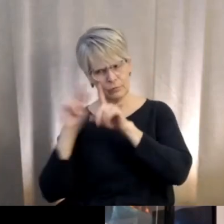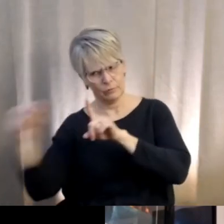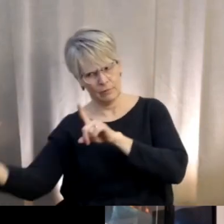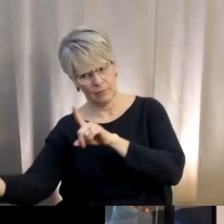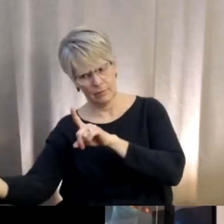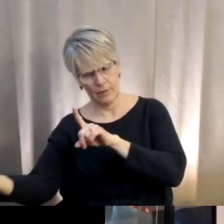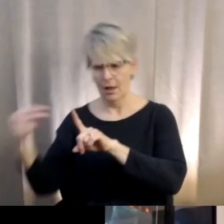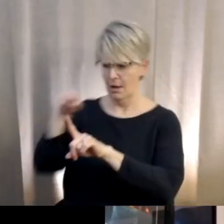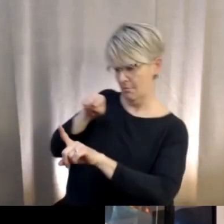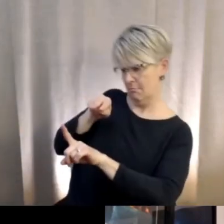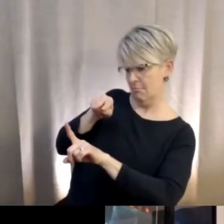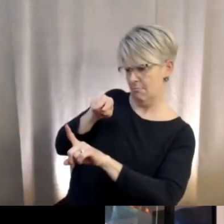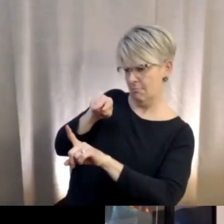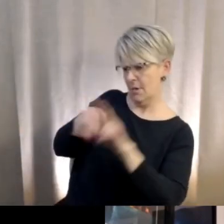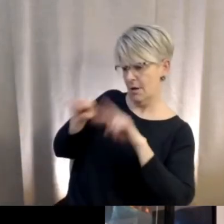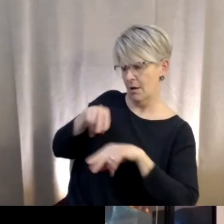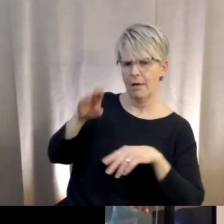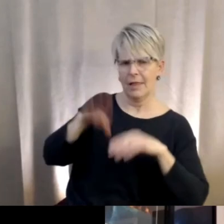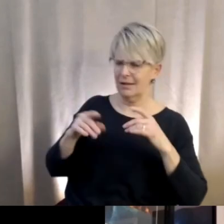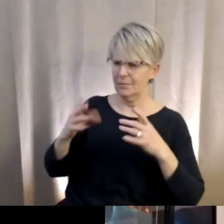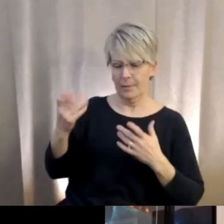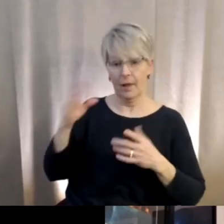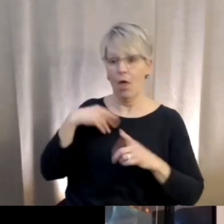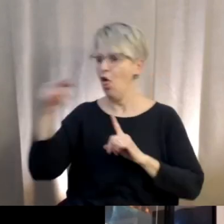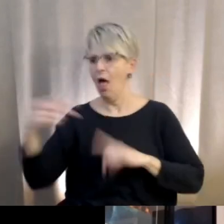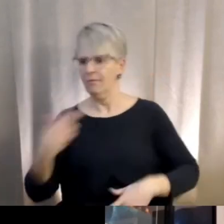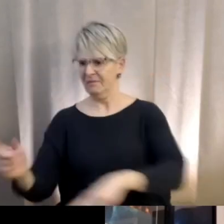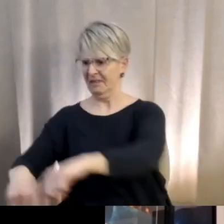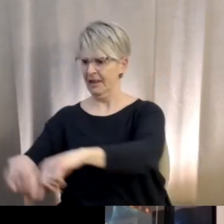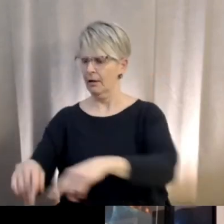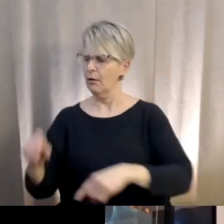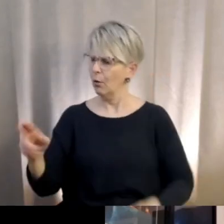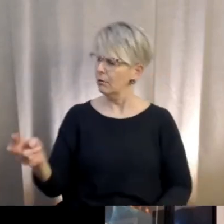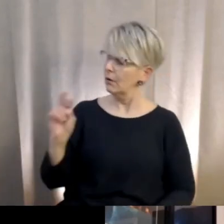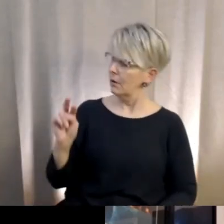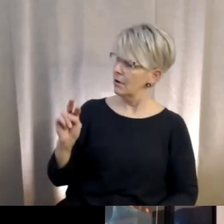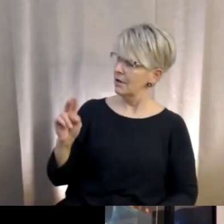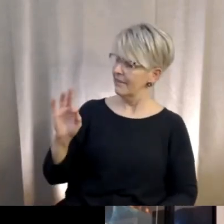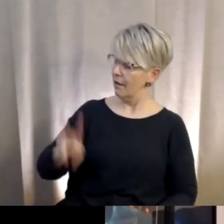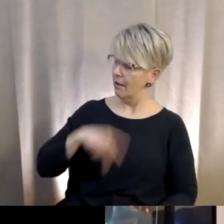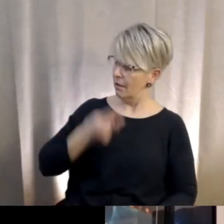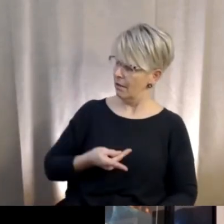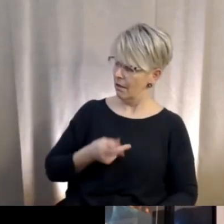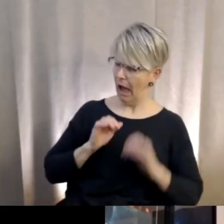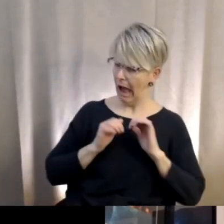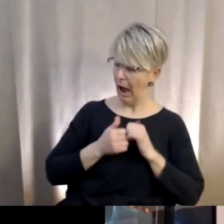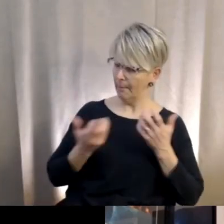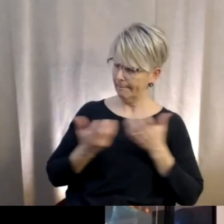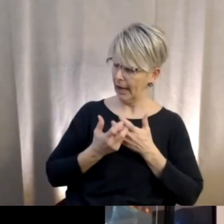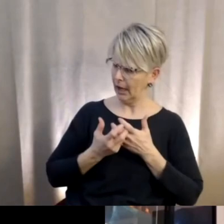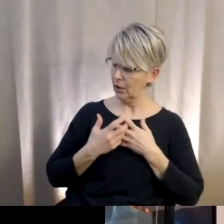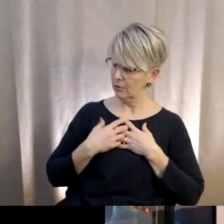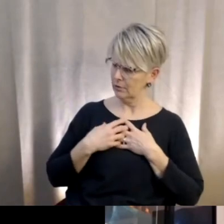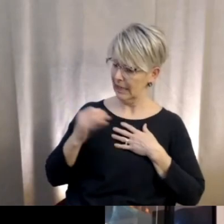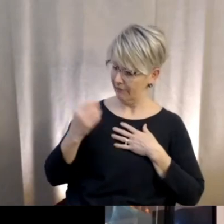my, I don't know how we can accommodate that. It's just not going to work, to, oh, how can we accommodate that? Because you know what, if I was in this